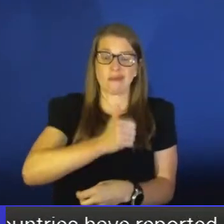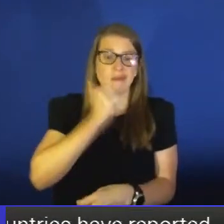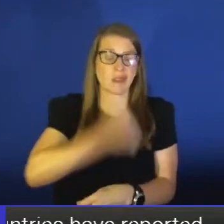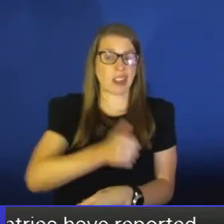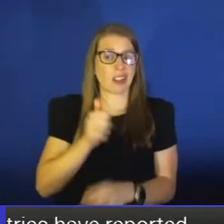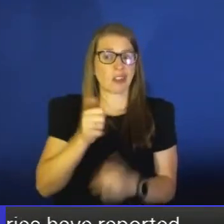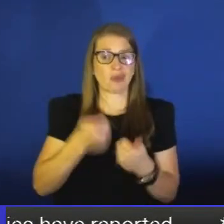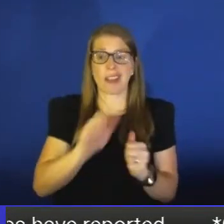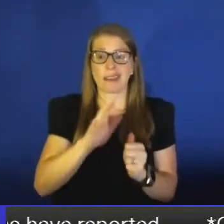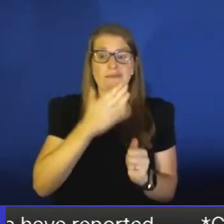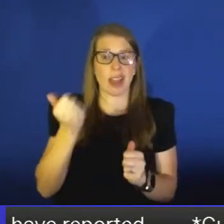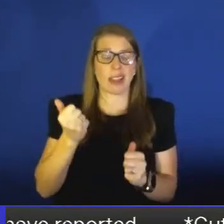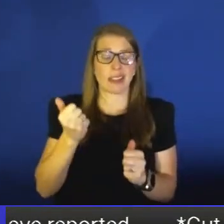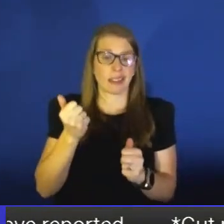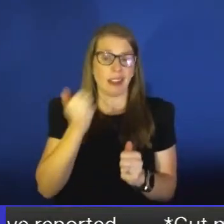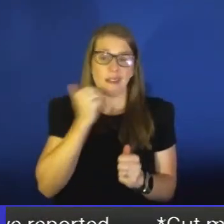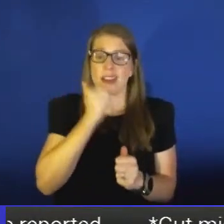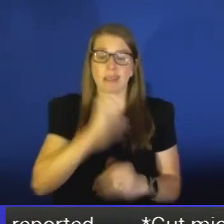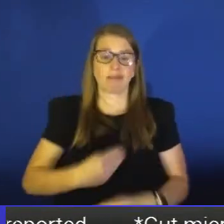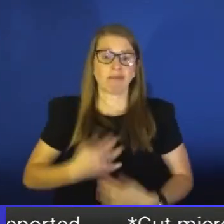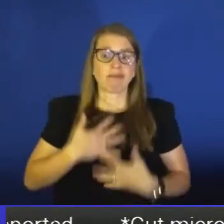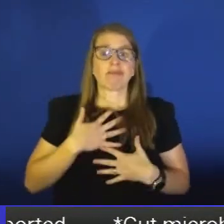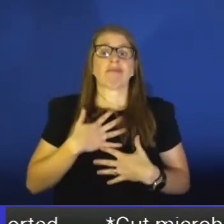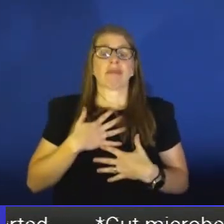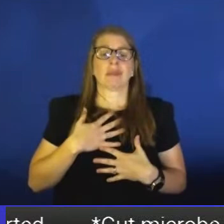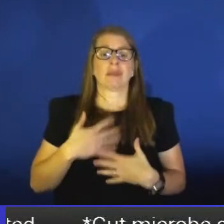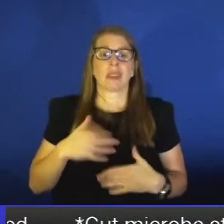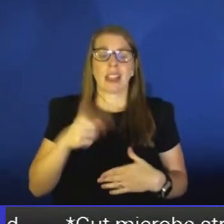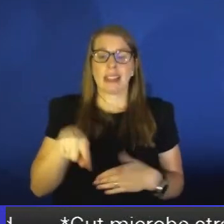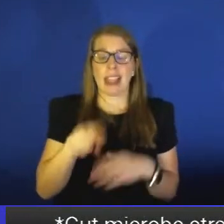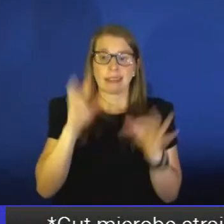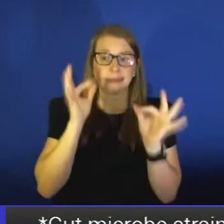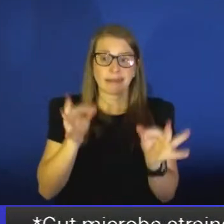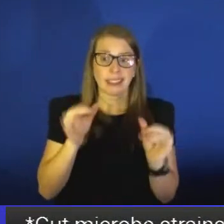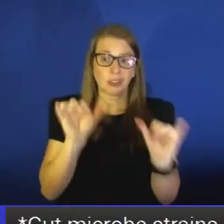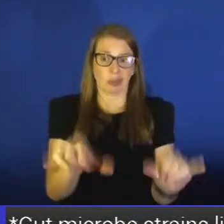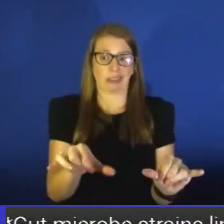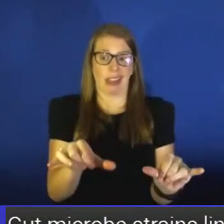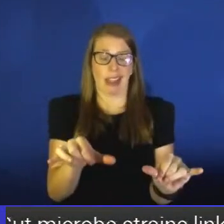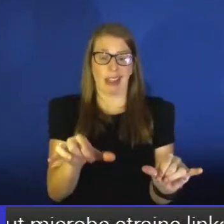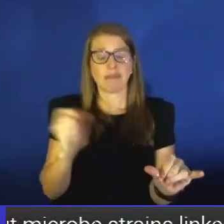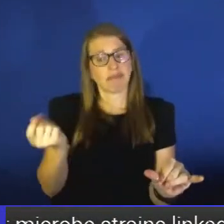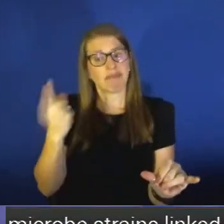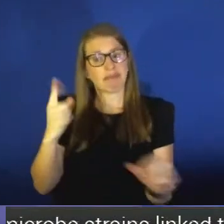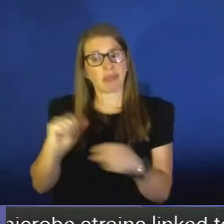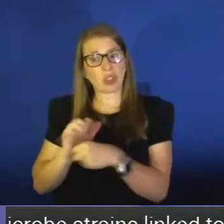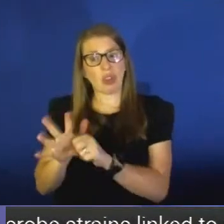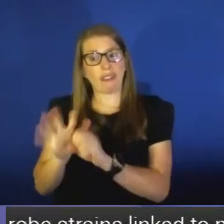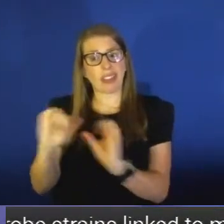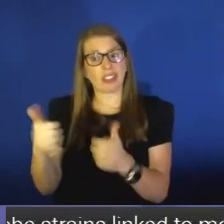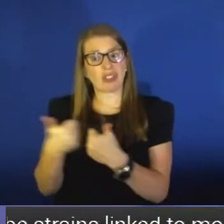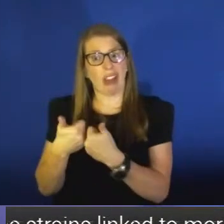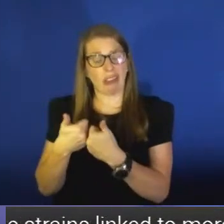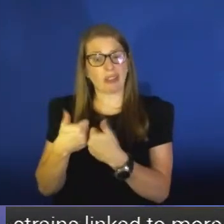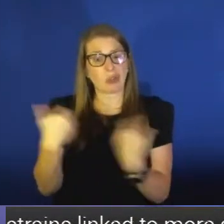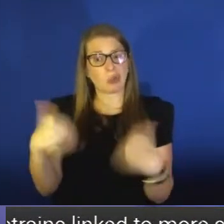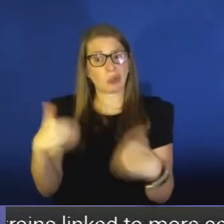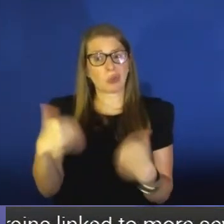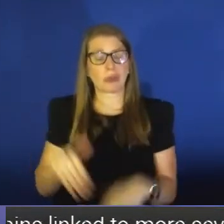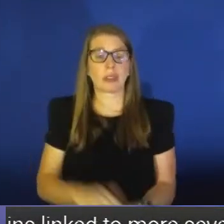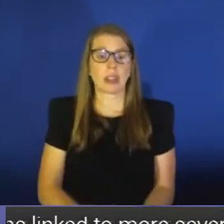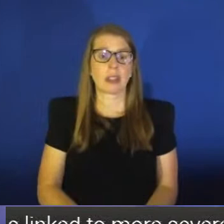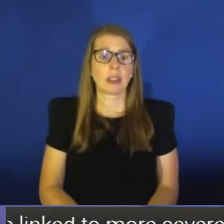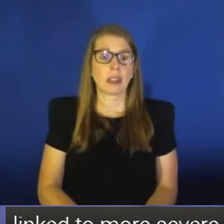are inspiring to see that they've chosen not to change despite everything around us being really challenging at times. Well, I think, Tammy, we've talked about this before. I